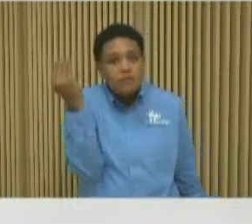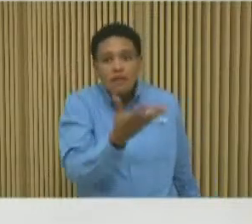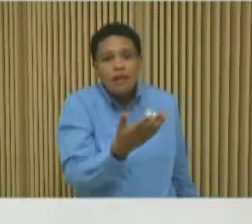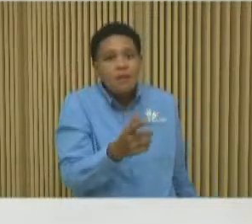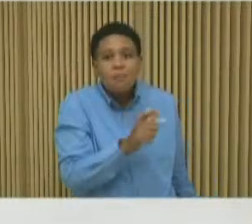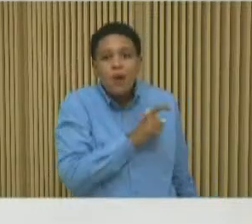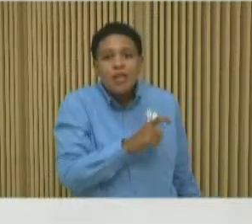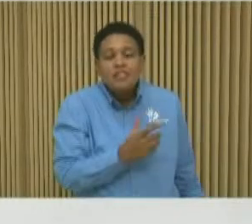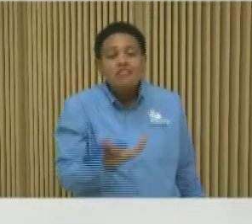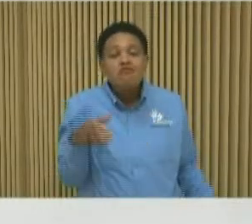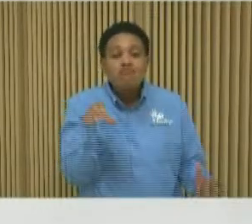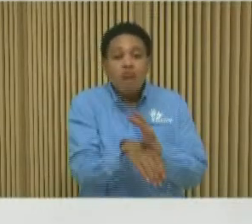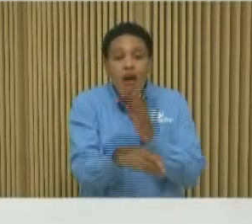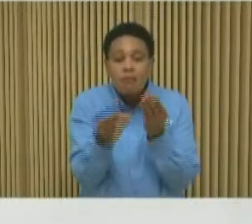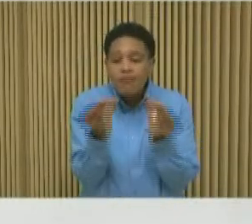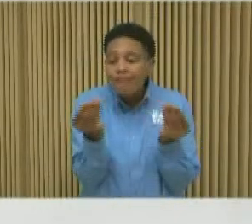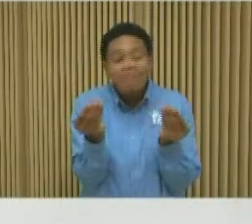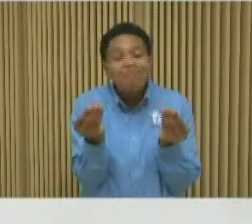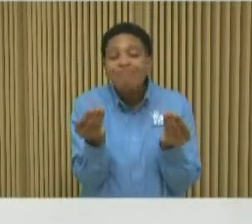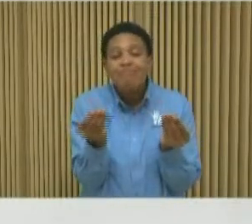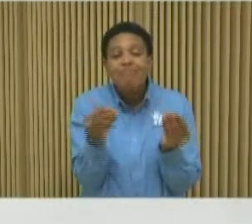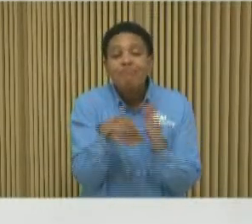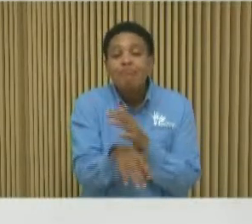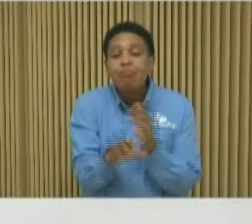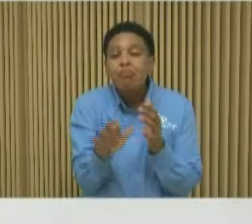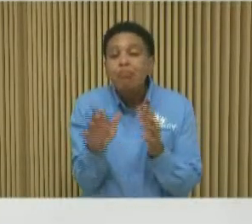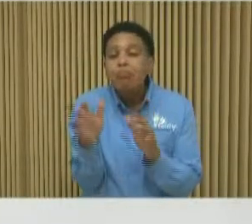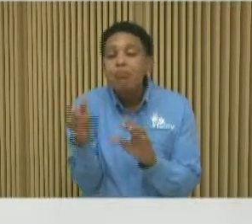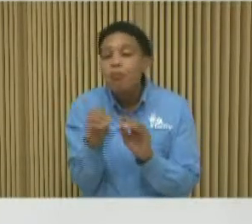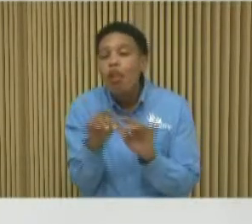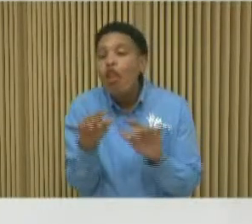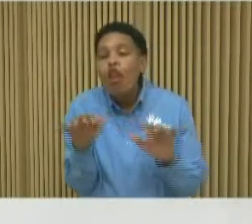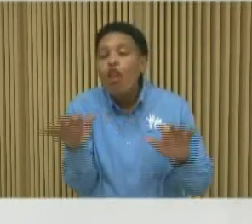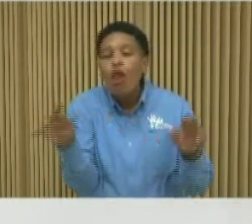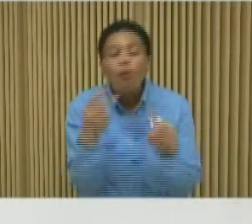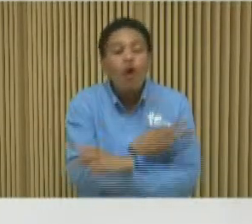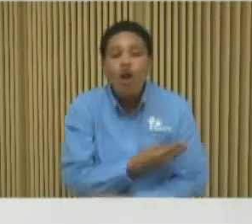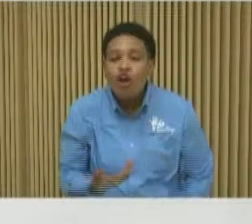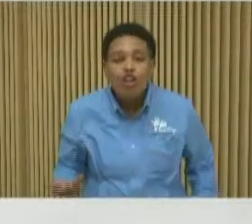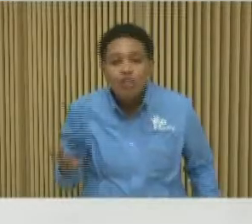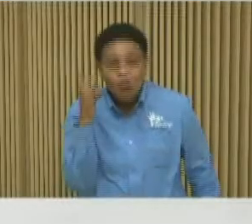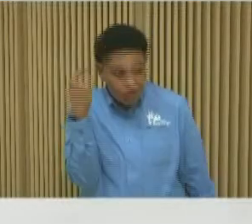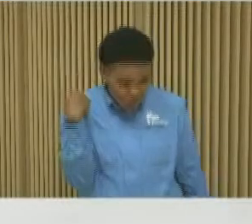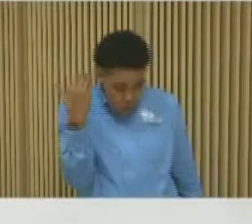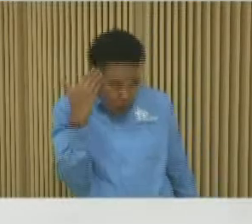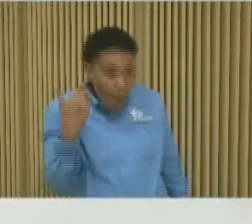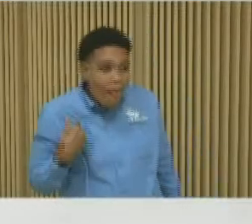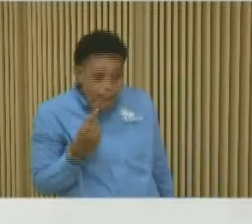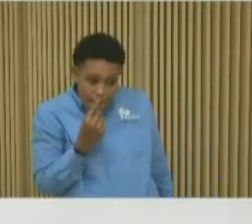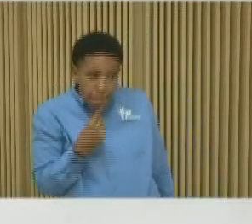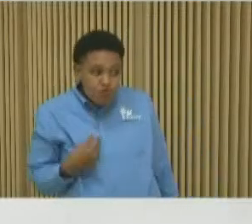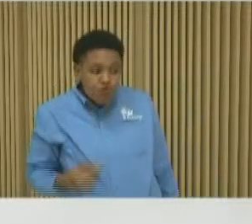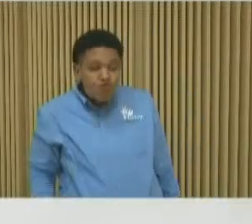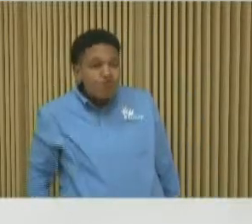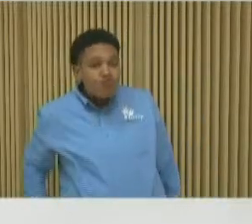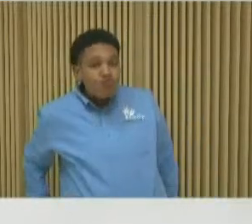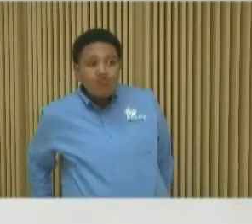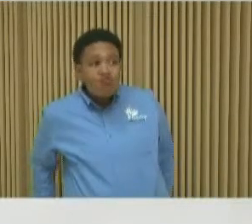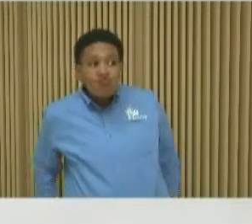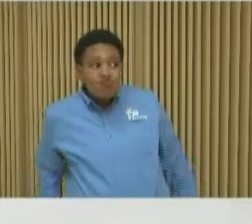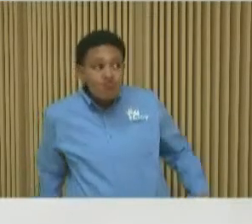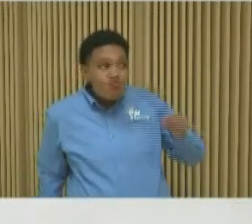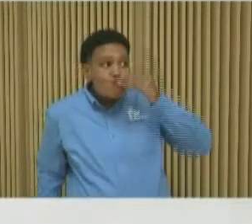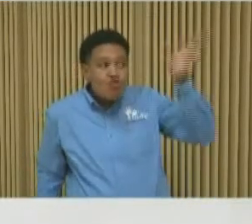crime will never be resolved. Crime will not be stopped. Because the citizens in every community believe they can get away, because even those